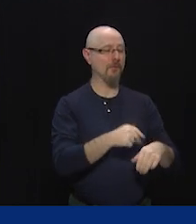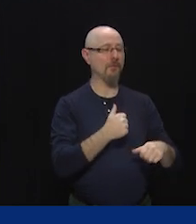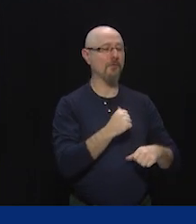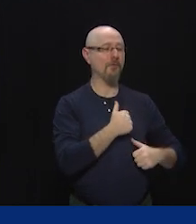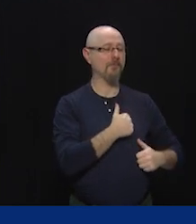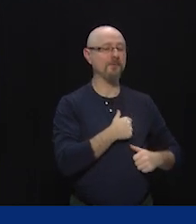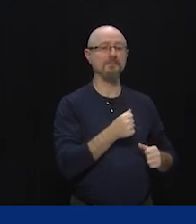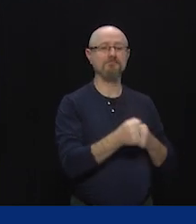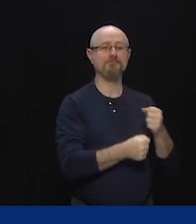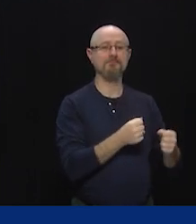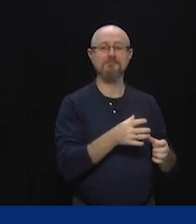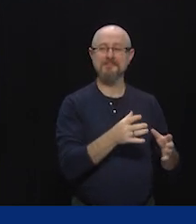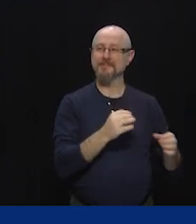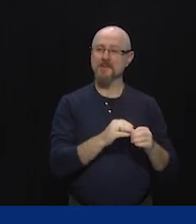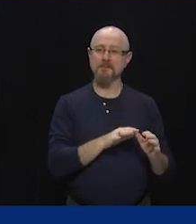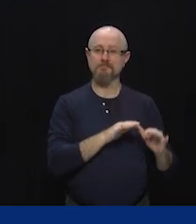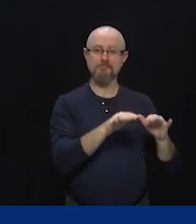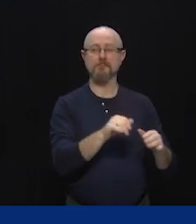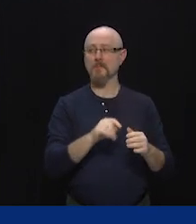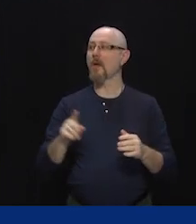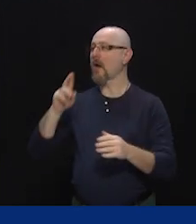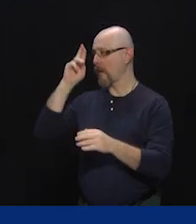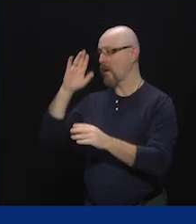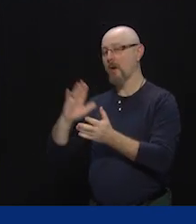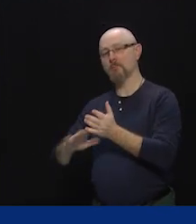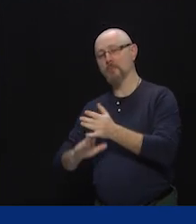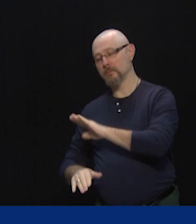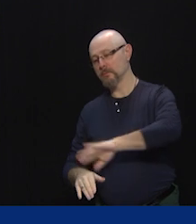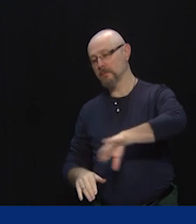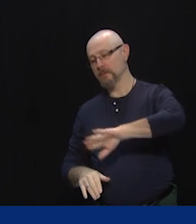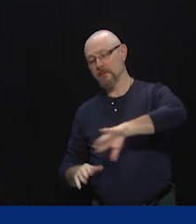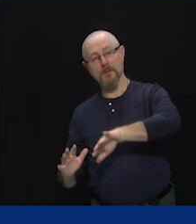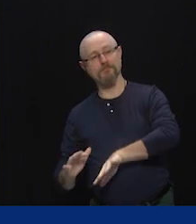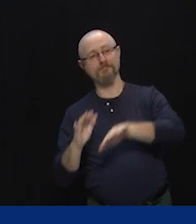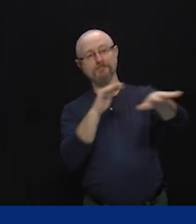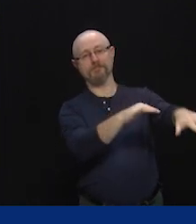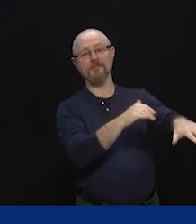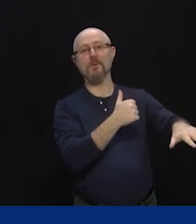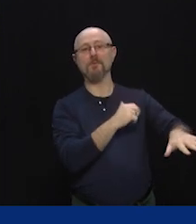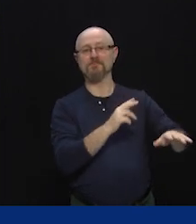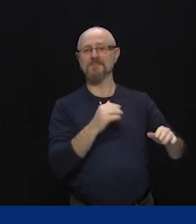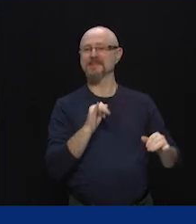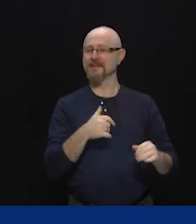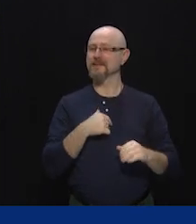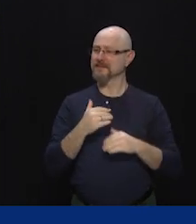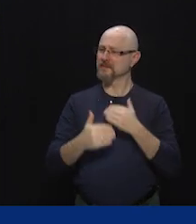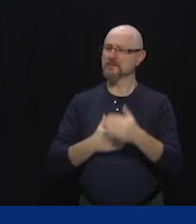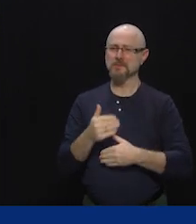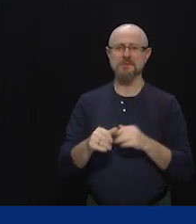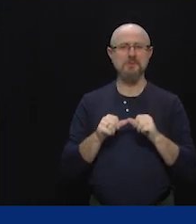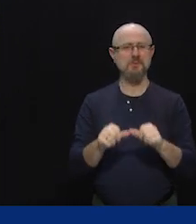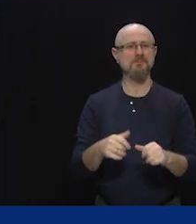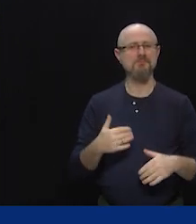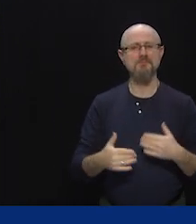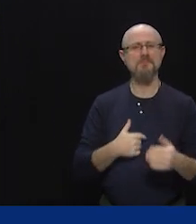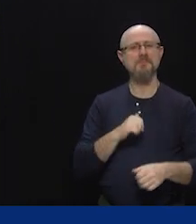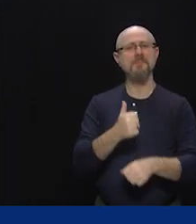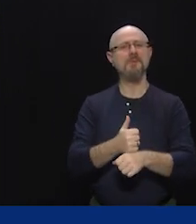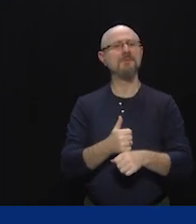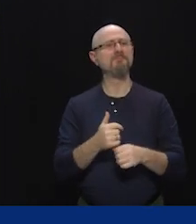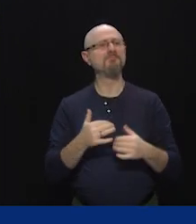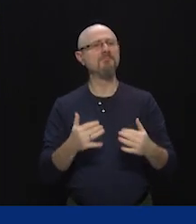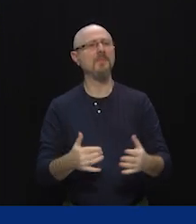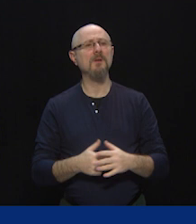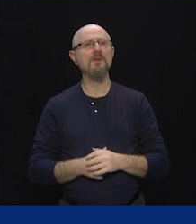to take some of the pressure off. So this continues intensely, ramping up, but this has already been in place. And what we've